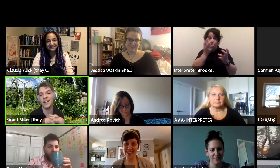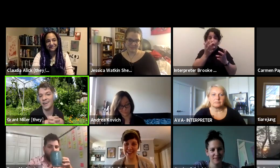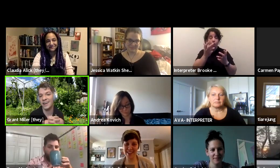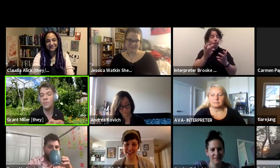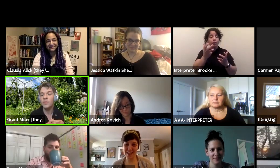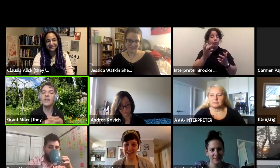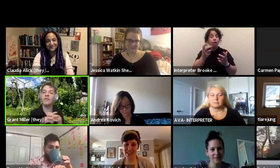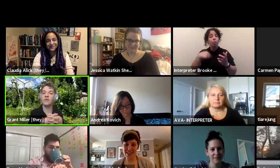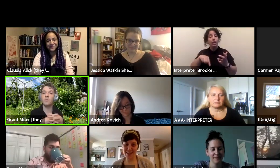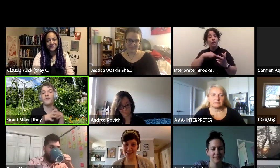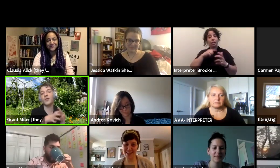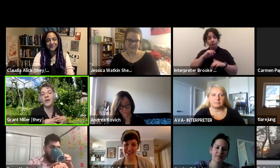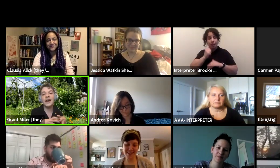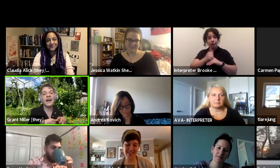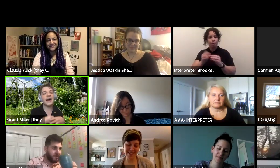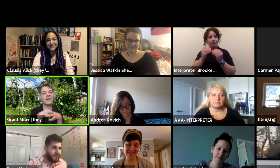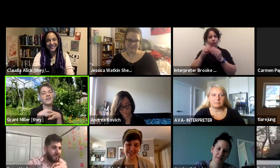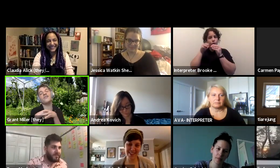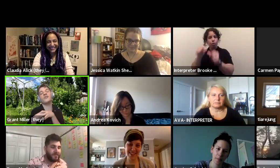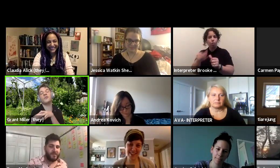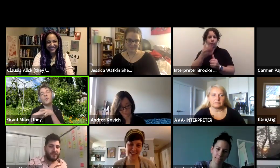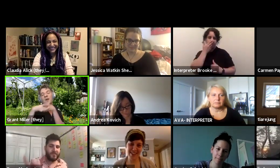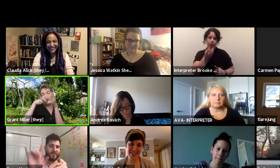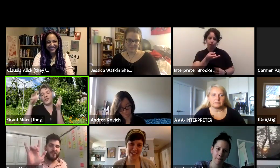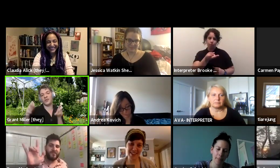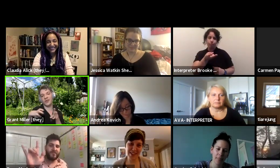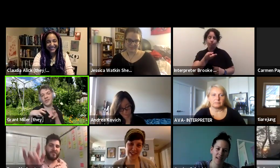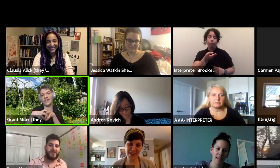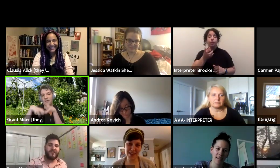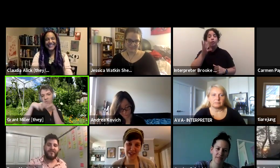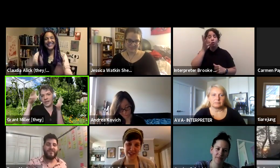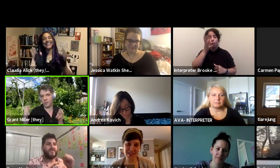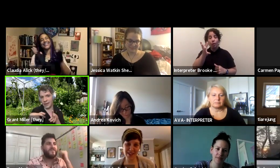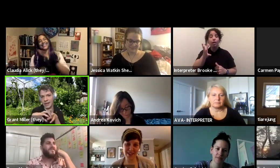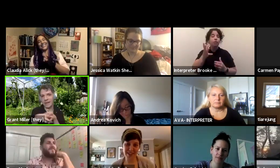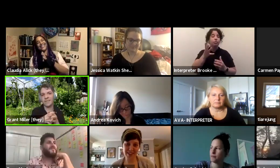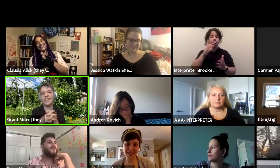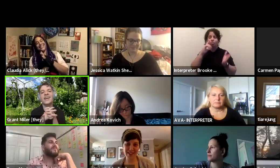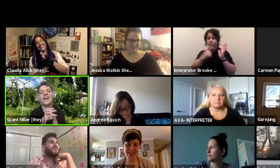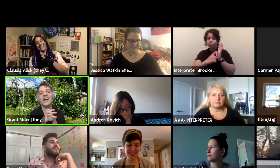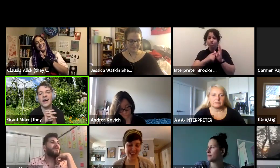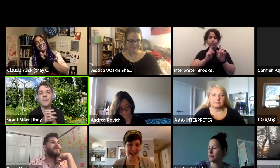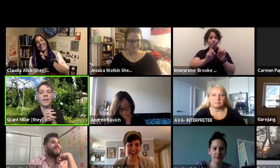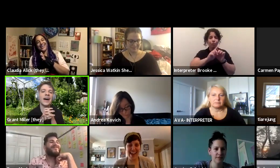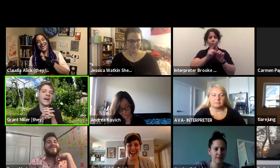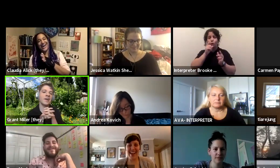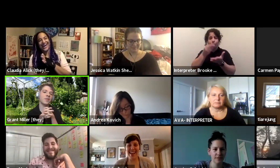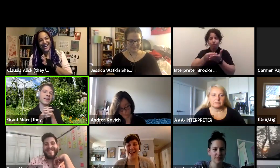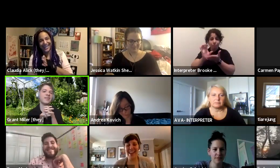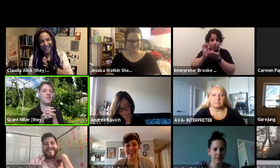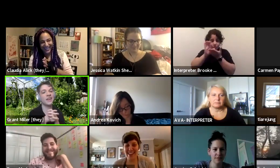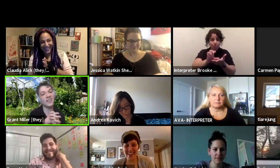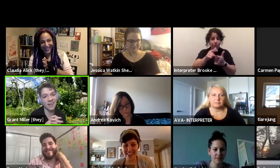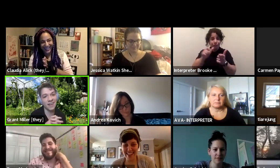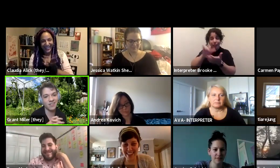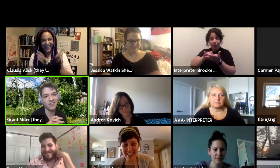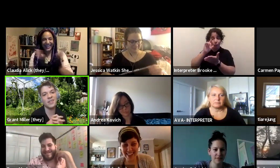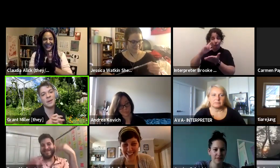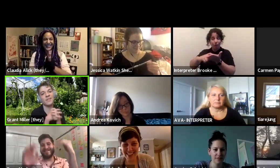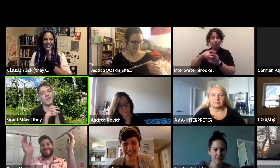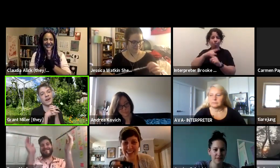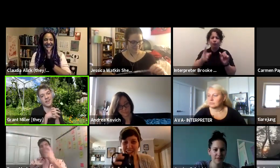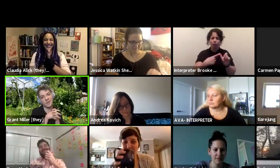as we are. So before I acknowledge the wonderful donors and philanthropy class, I would like to